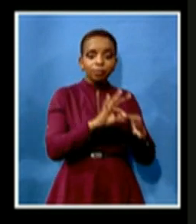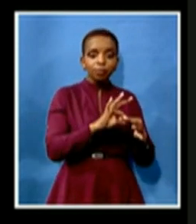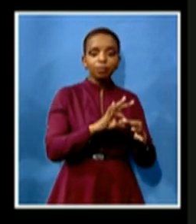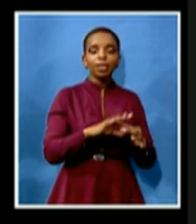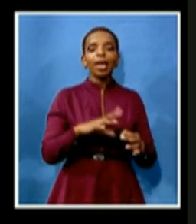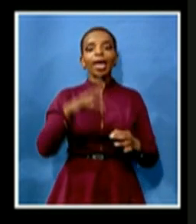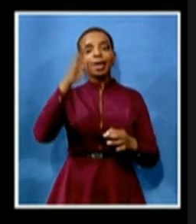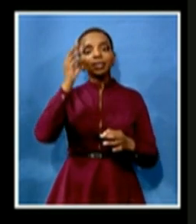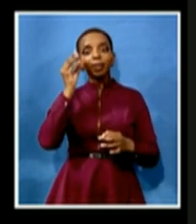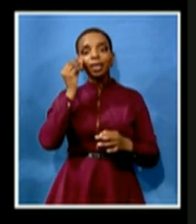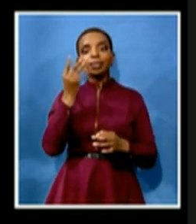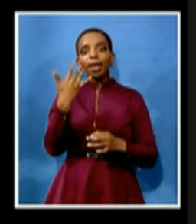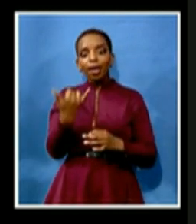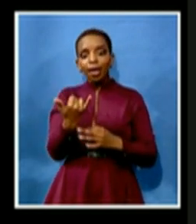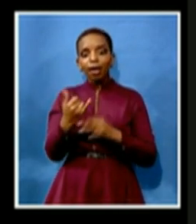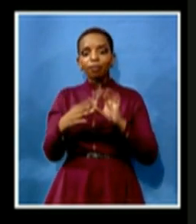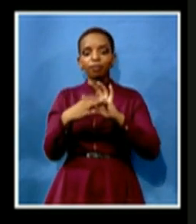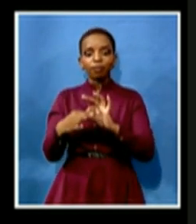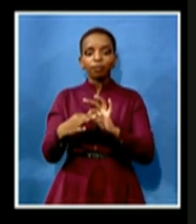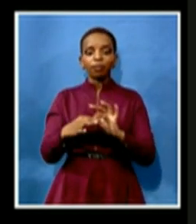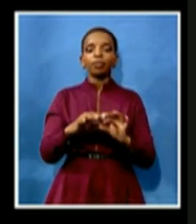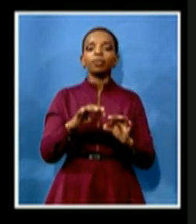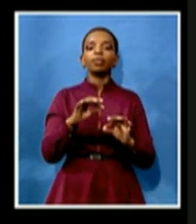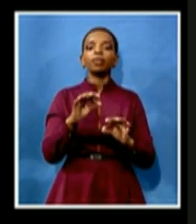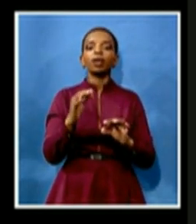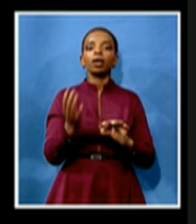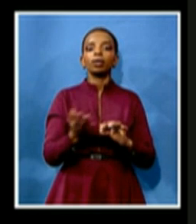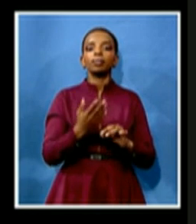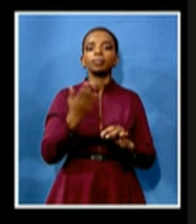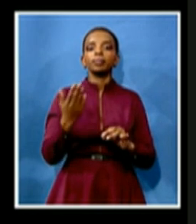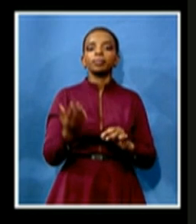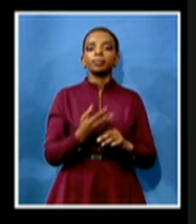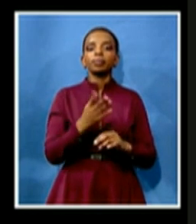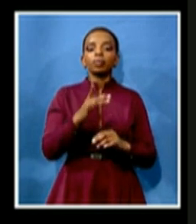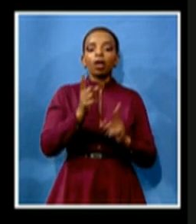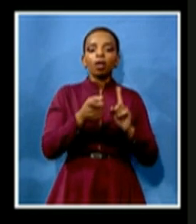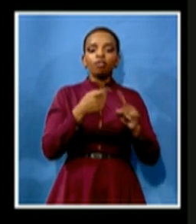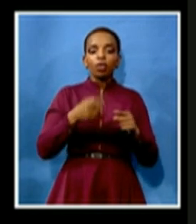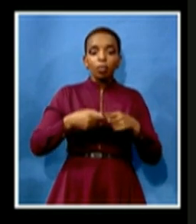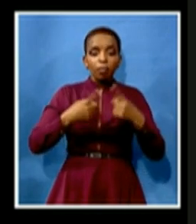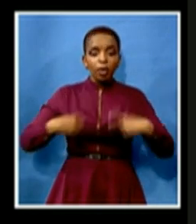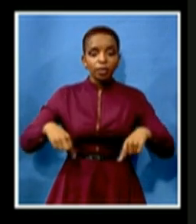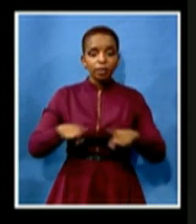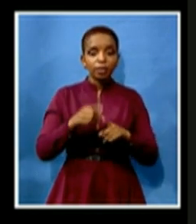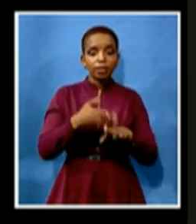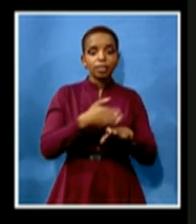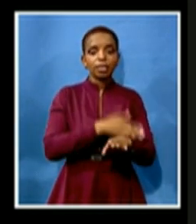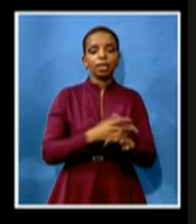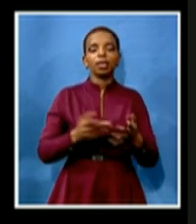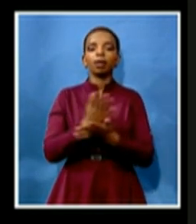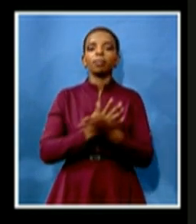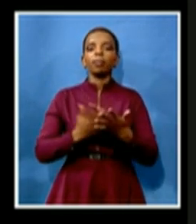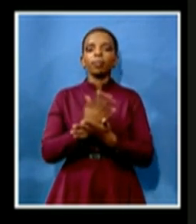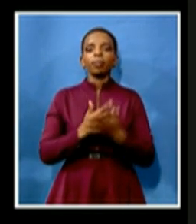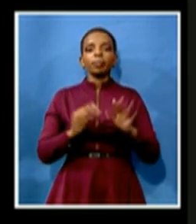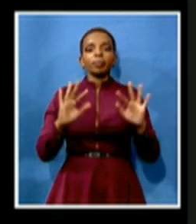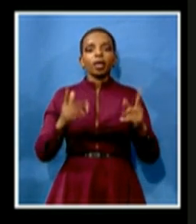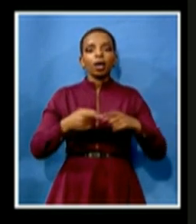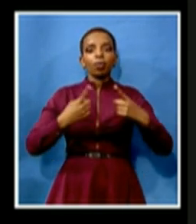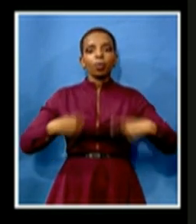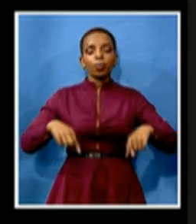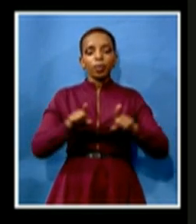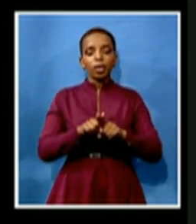hear Barry from ASA talking earlier about how they were paying attention to that fact as well. We think it's a